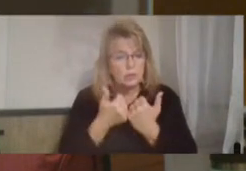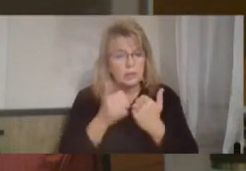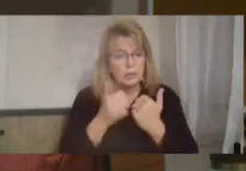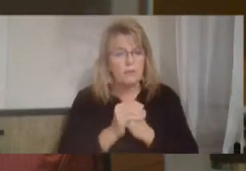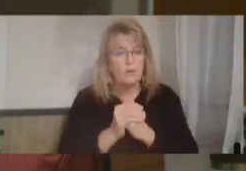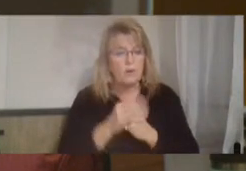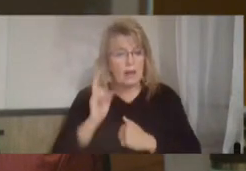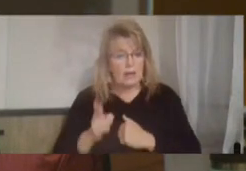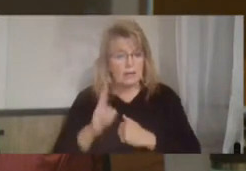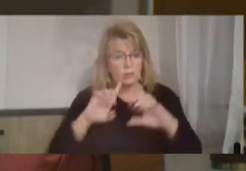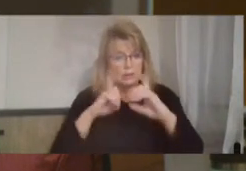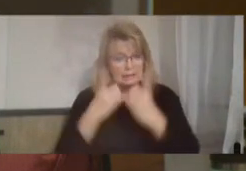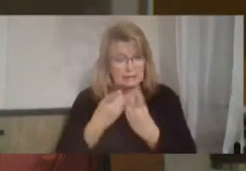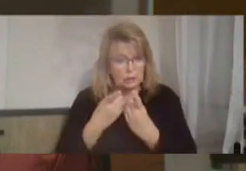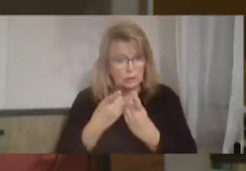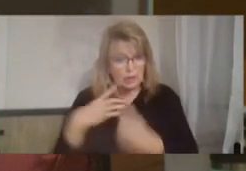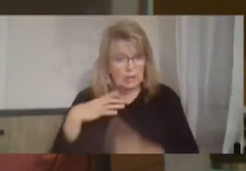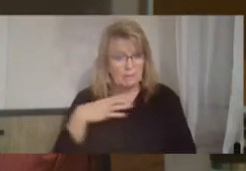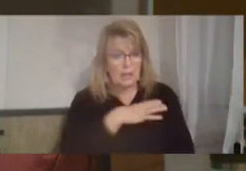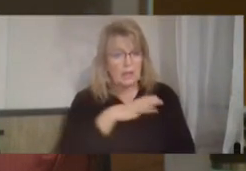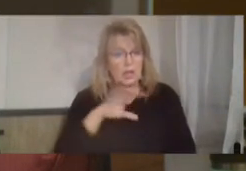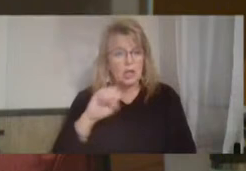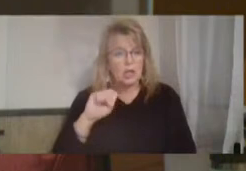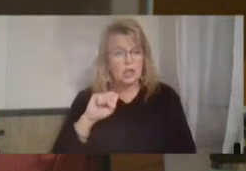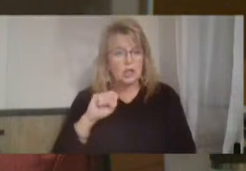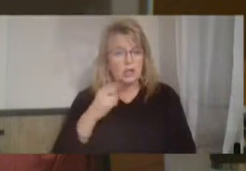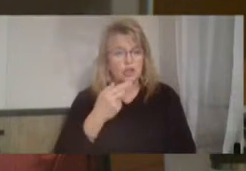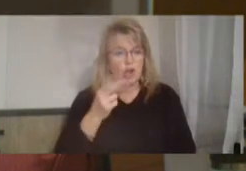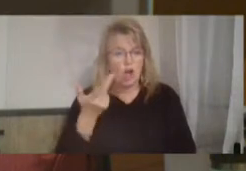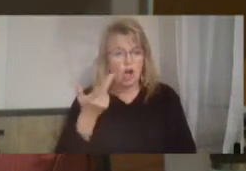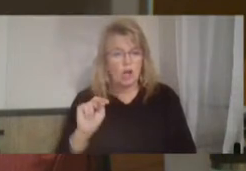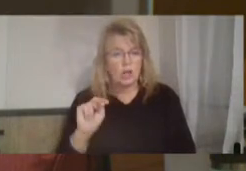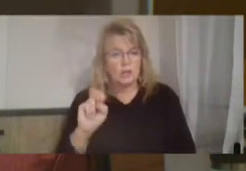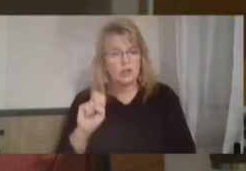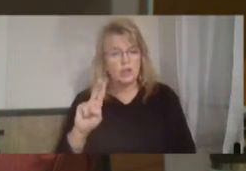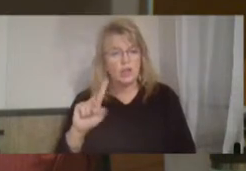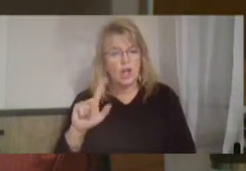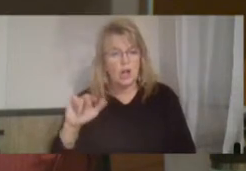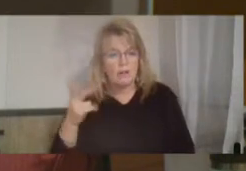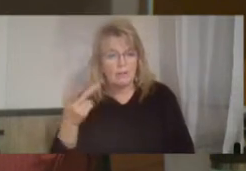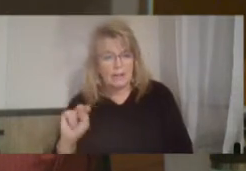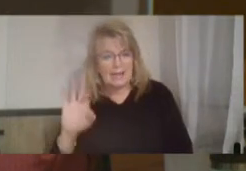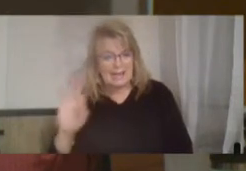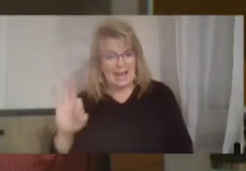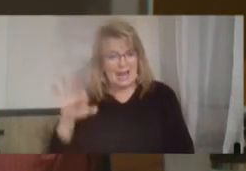District Commission, Sean Sullivan received 9 nominations.